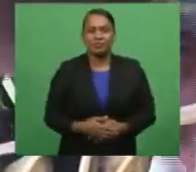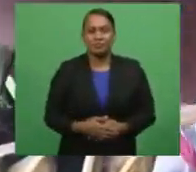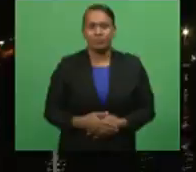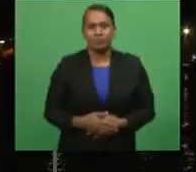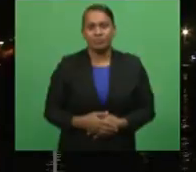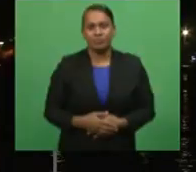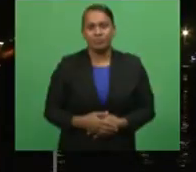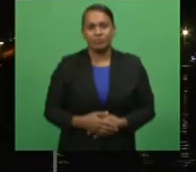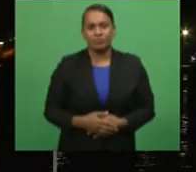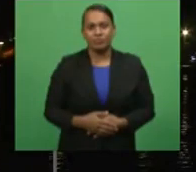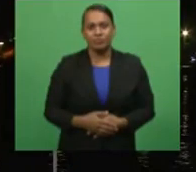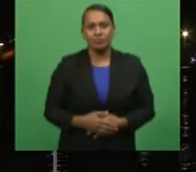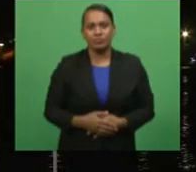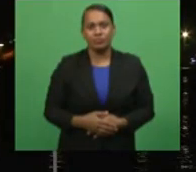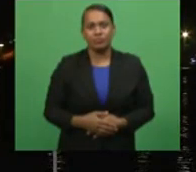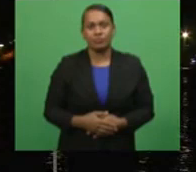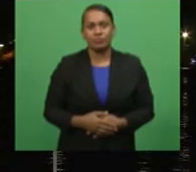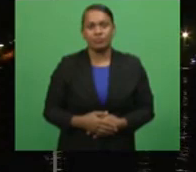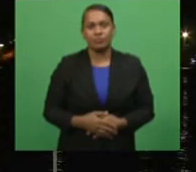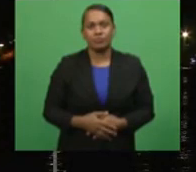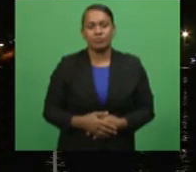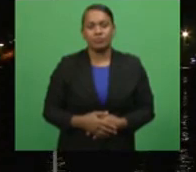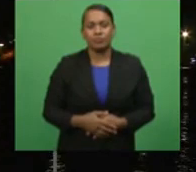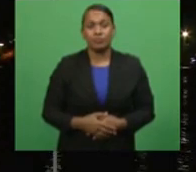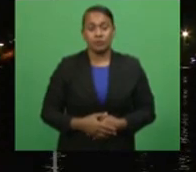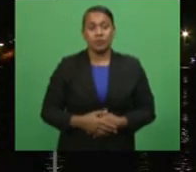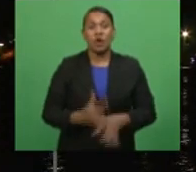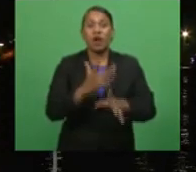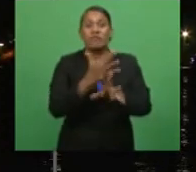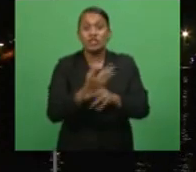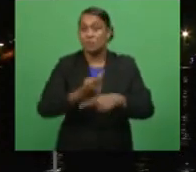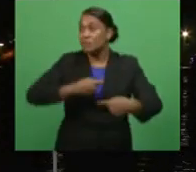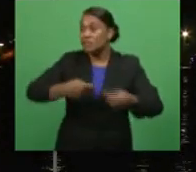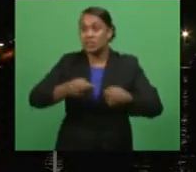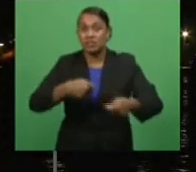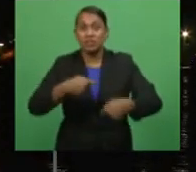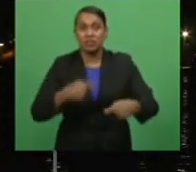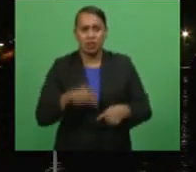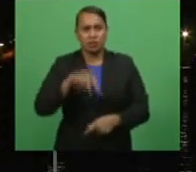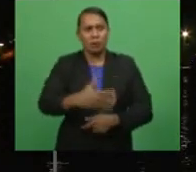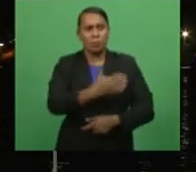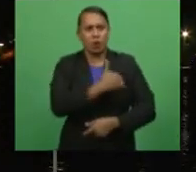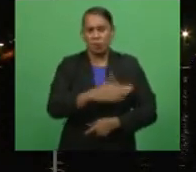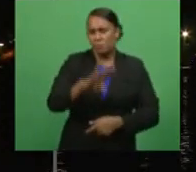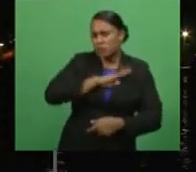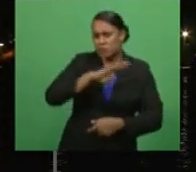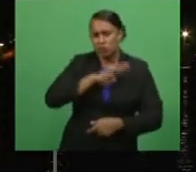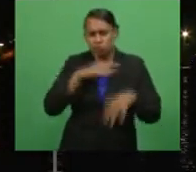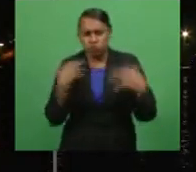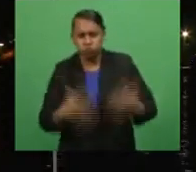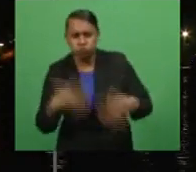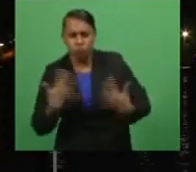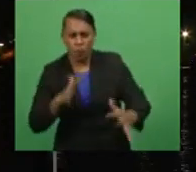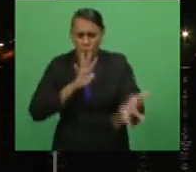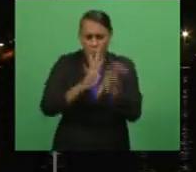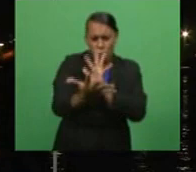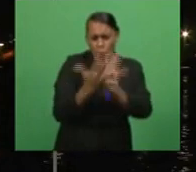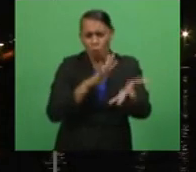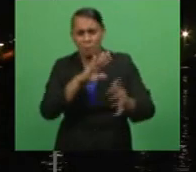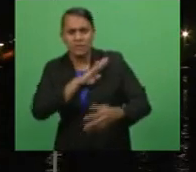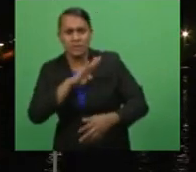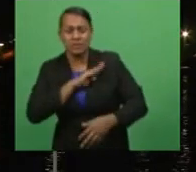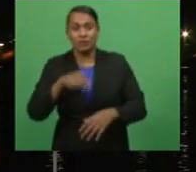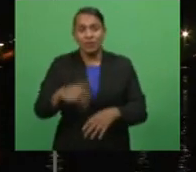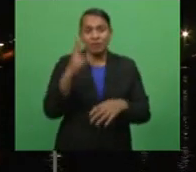News. Fish markets were abuzz this morning as Fijians rushed to get their bundles today to avoid the last-minute rush